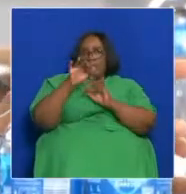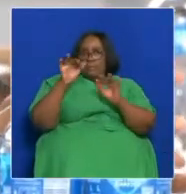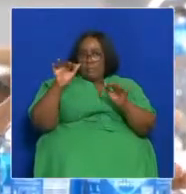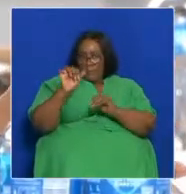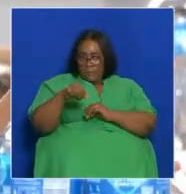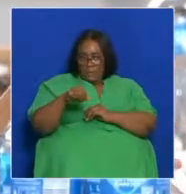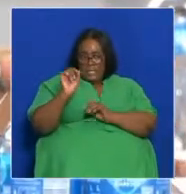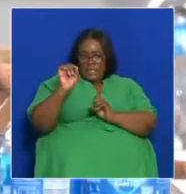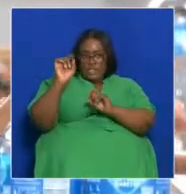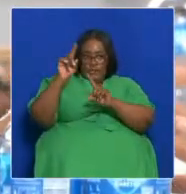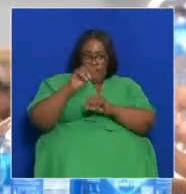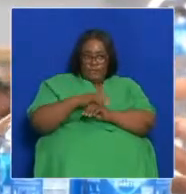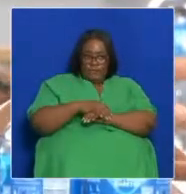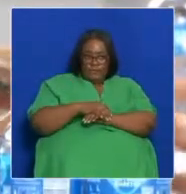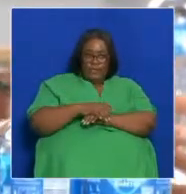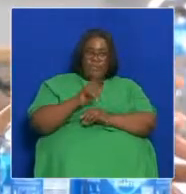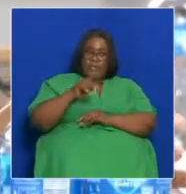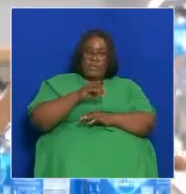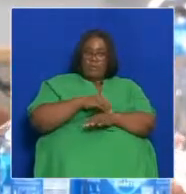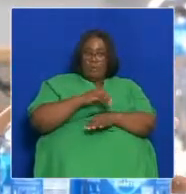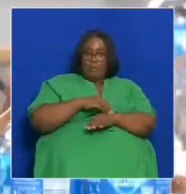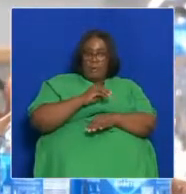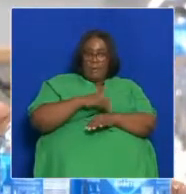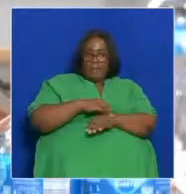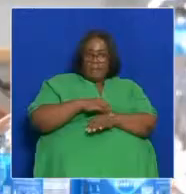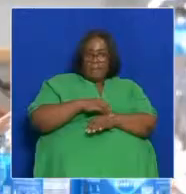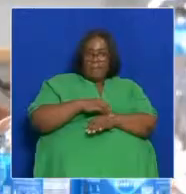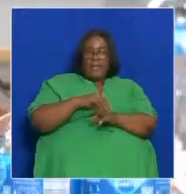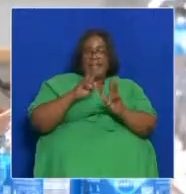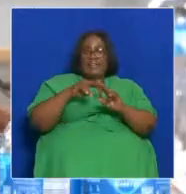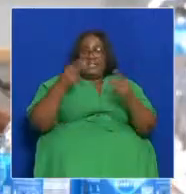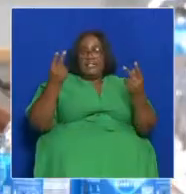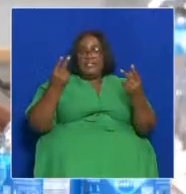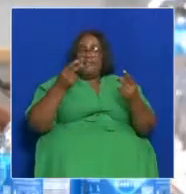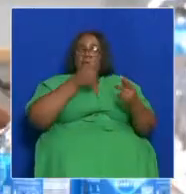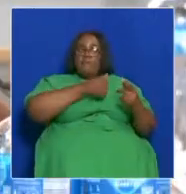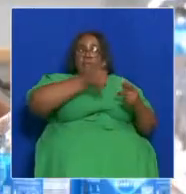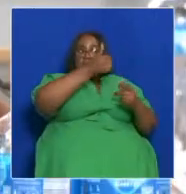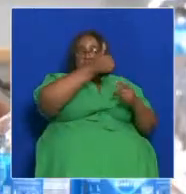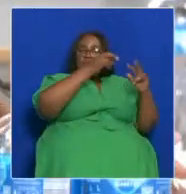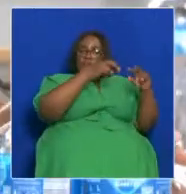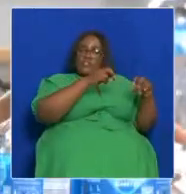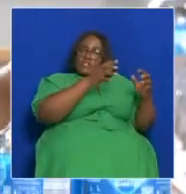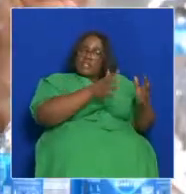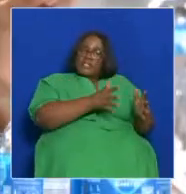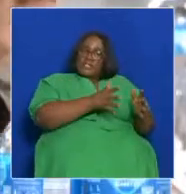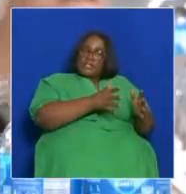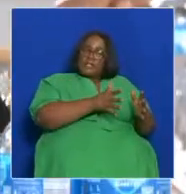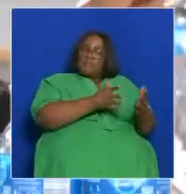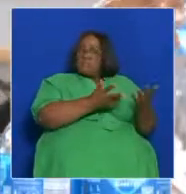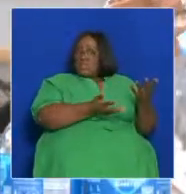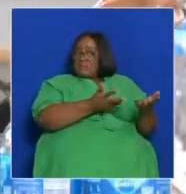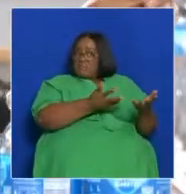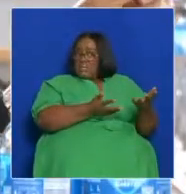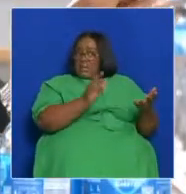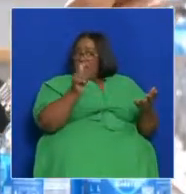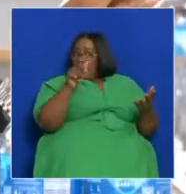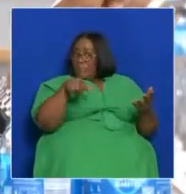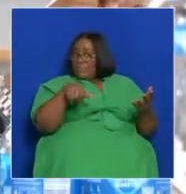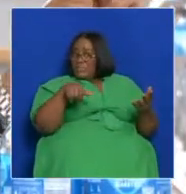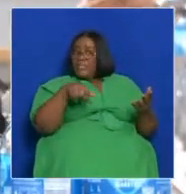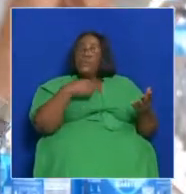Is it a problem that a different head of investigation would have been